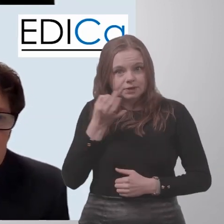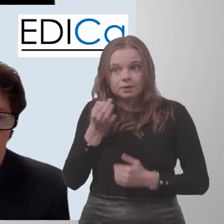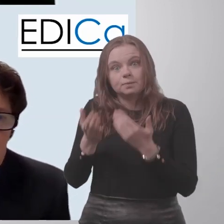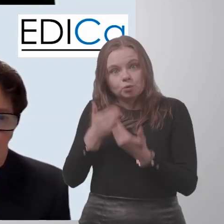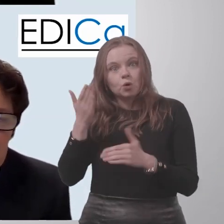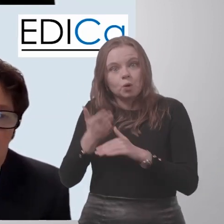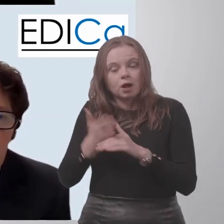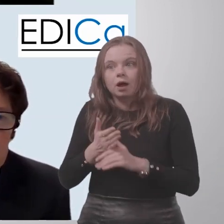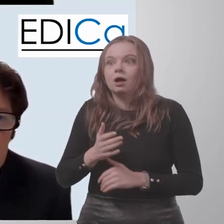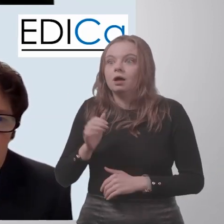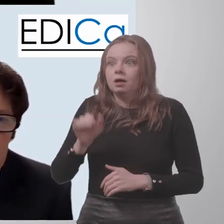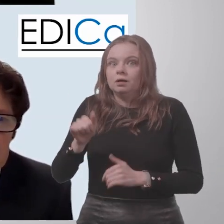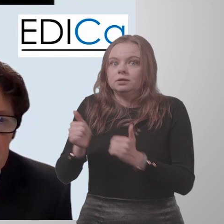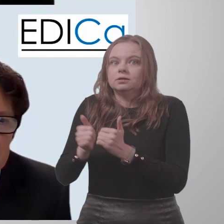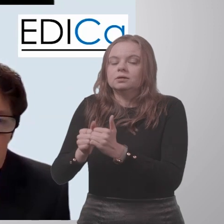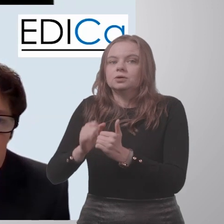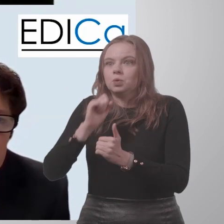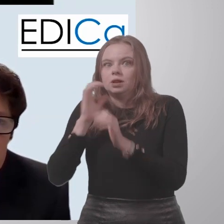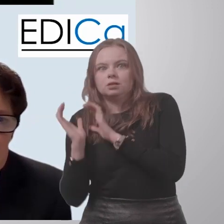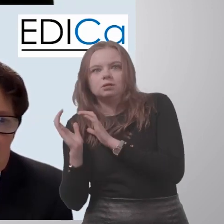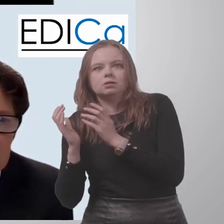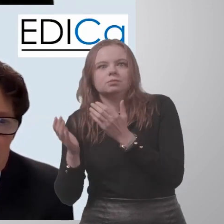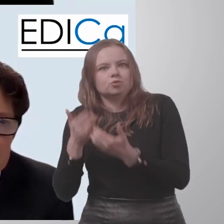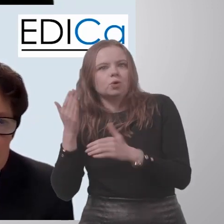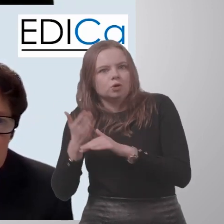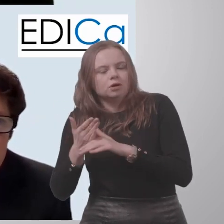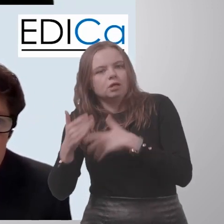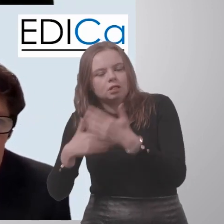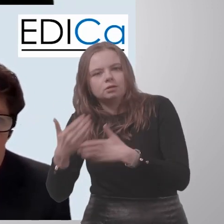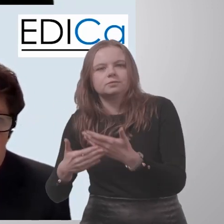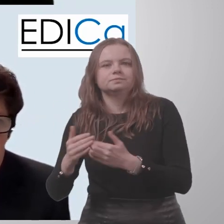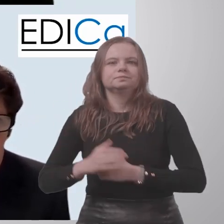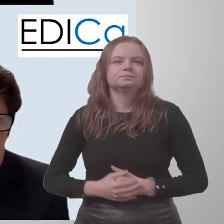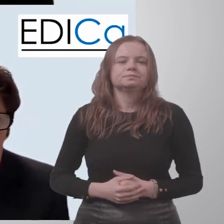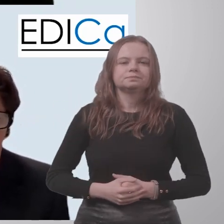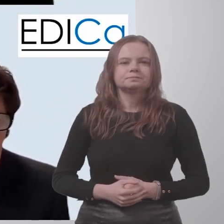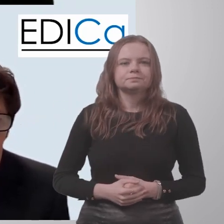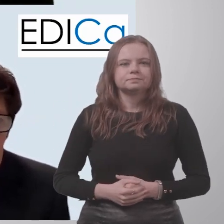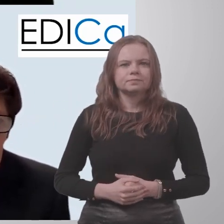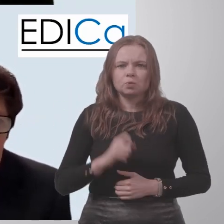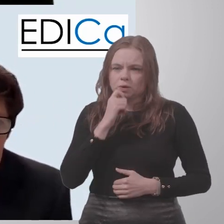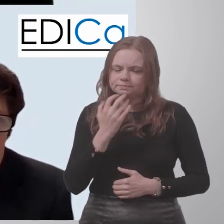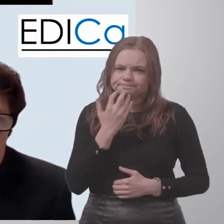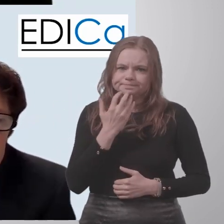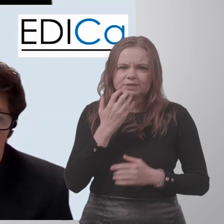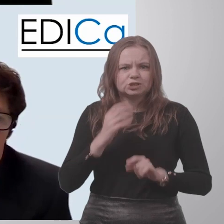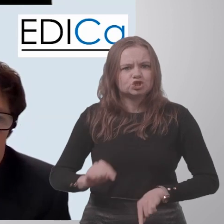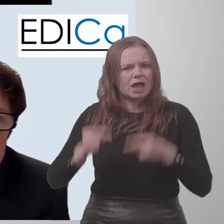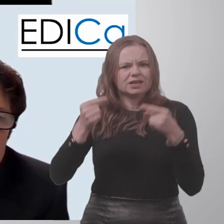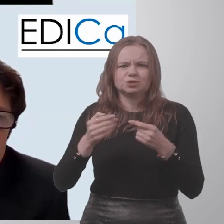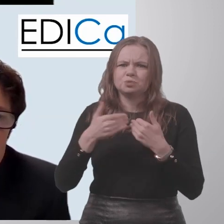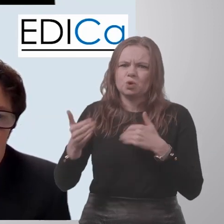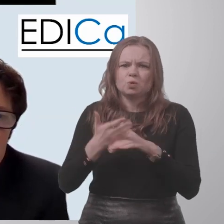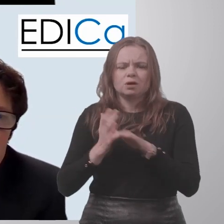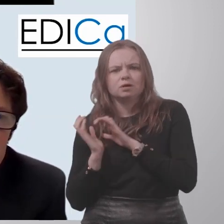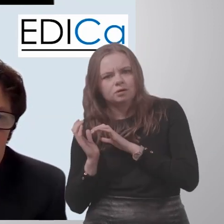it's inevitable that we're unlikely to shirk that challenge. We will engage with that challenge, and we'll just end up with a lot more work and a lot more pressure, etc., and things